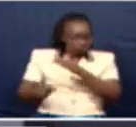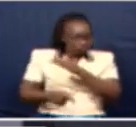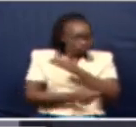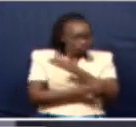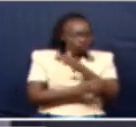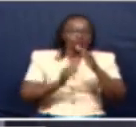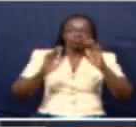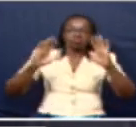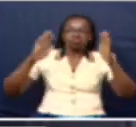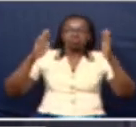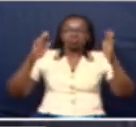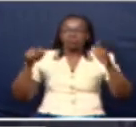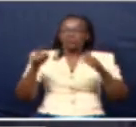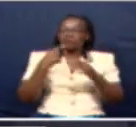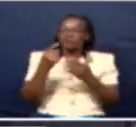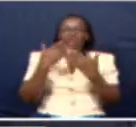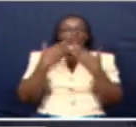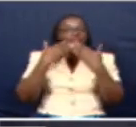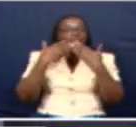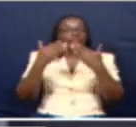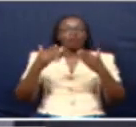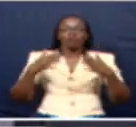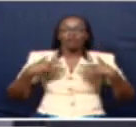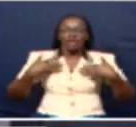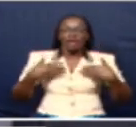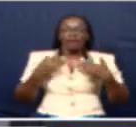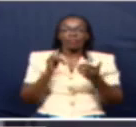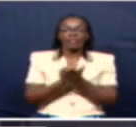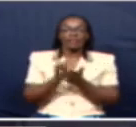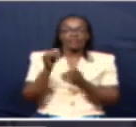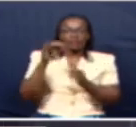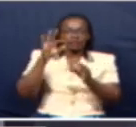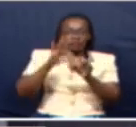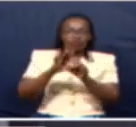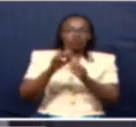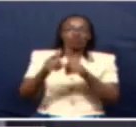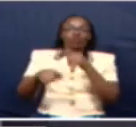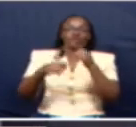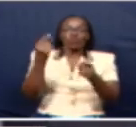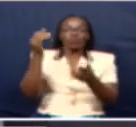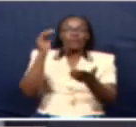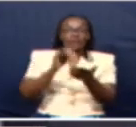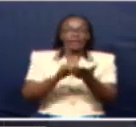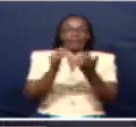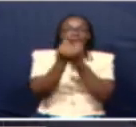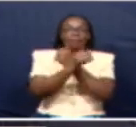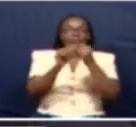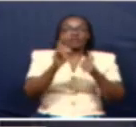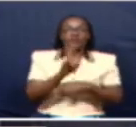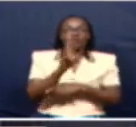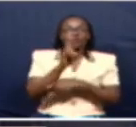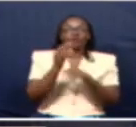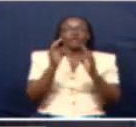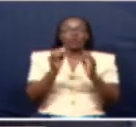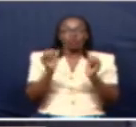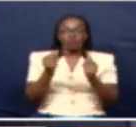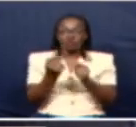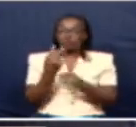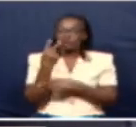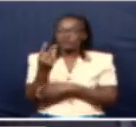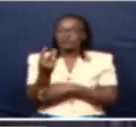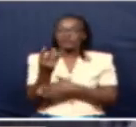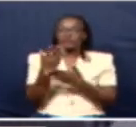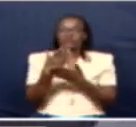very grateful that they've been able to they voted in the president, that is President Uhuru Kenyatta. And if we were just to look at some of the